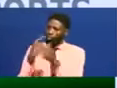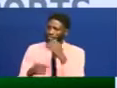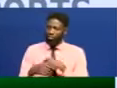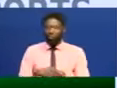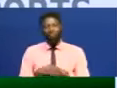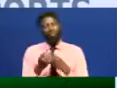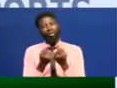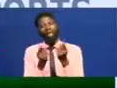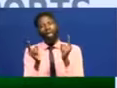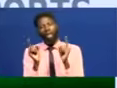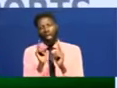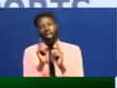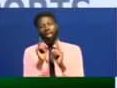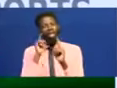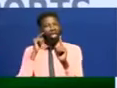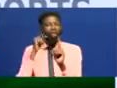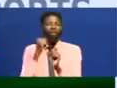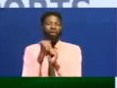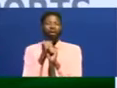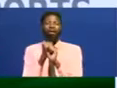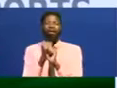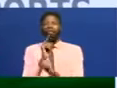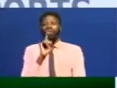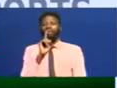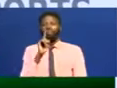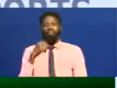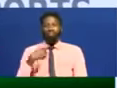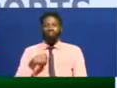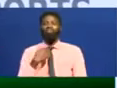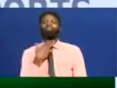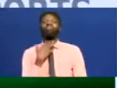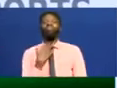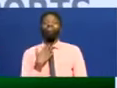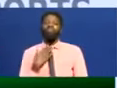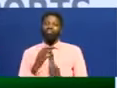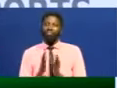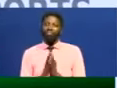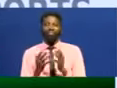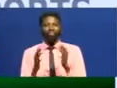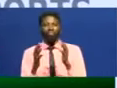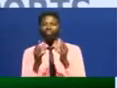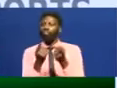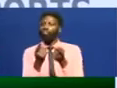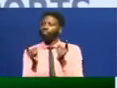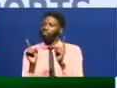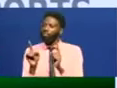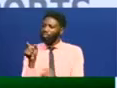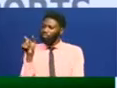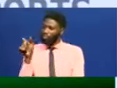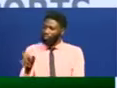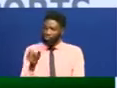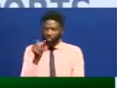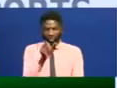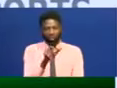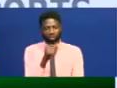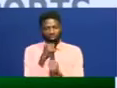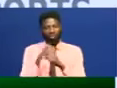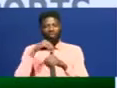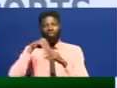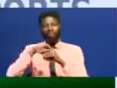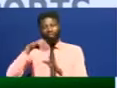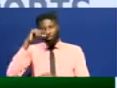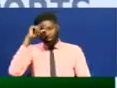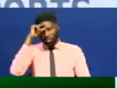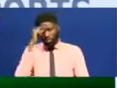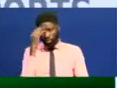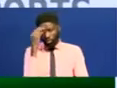one. And because of that, I want to applaud every single colleague across government for